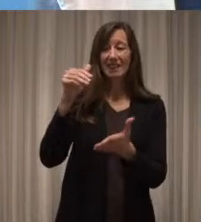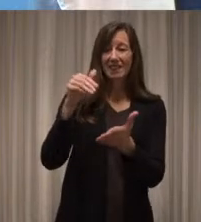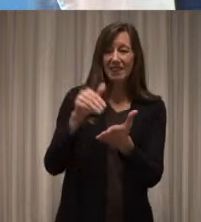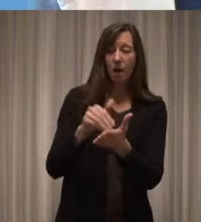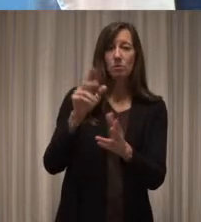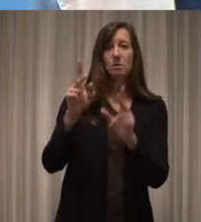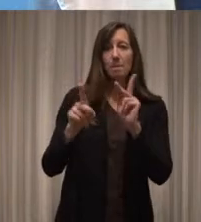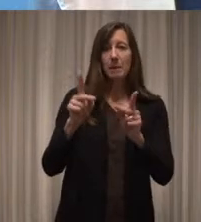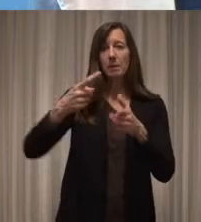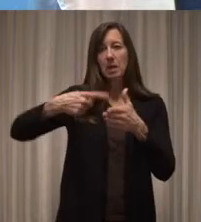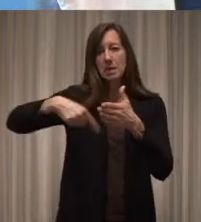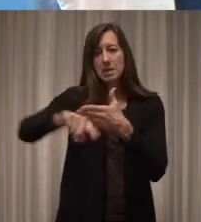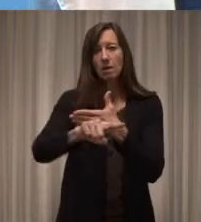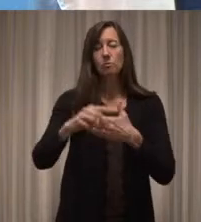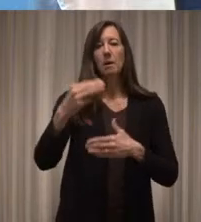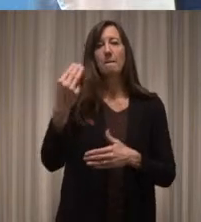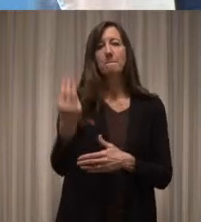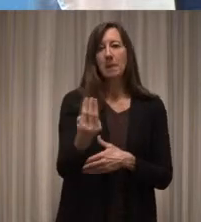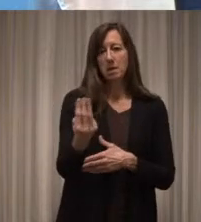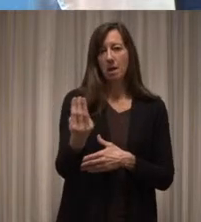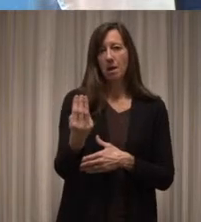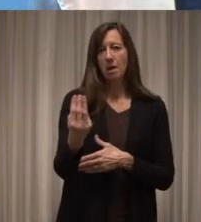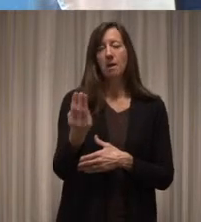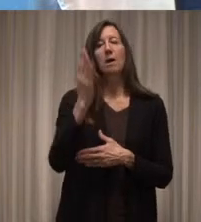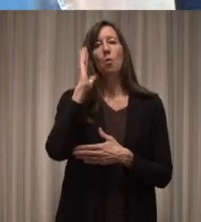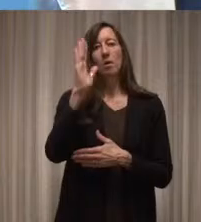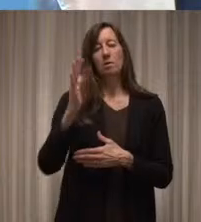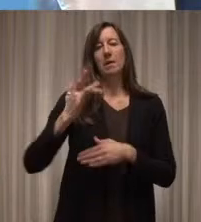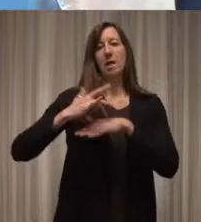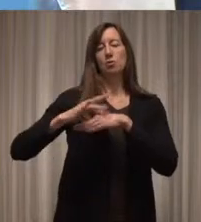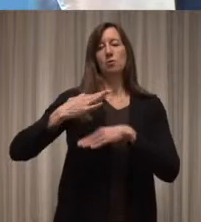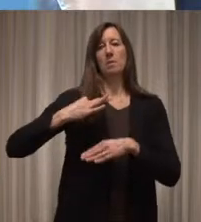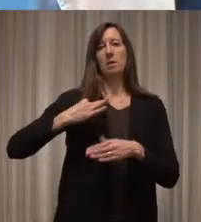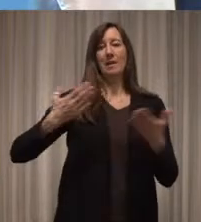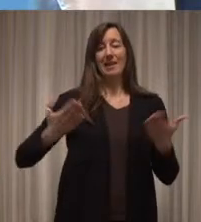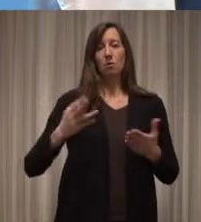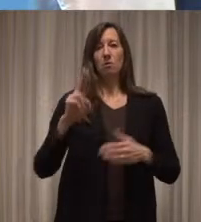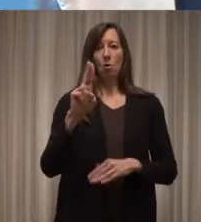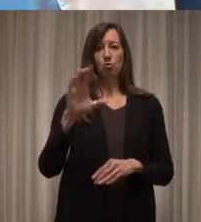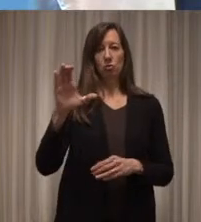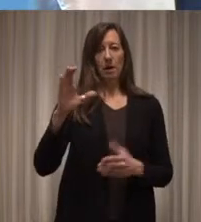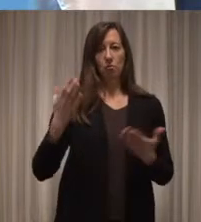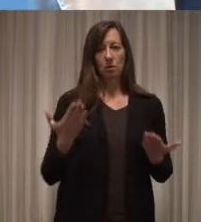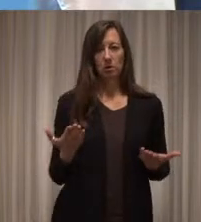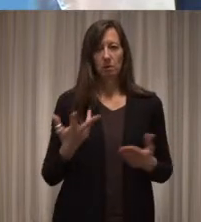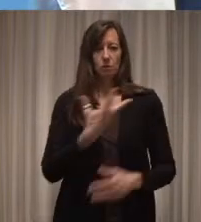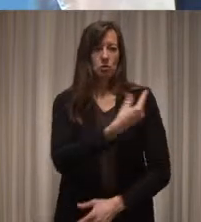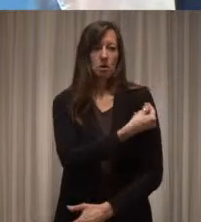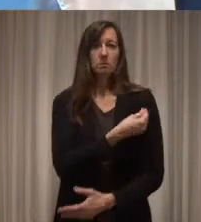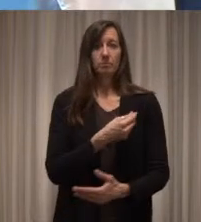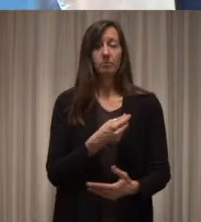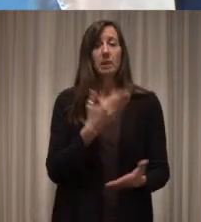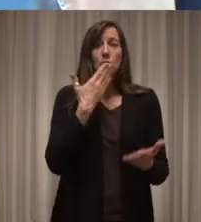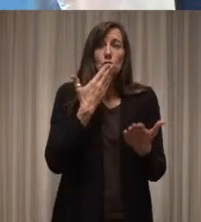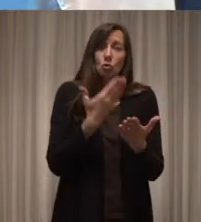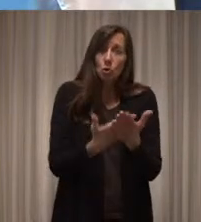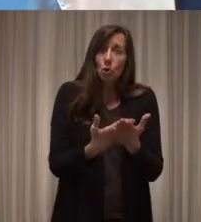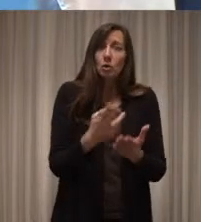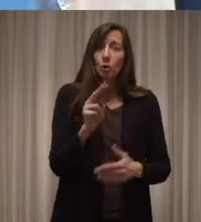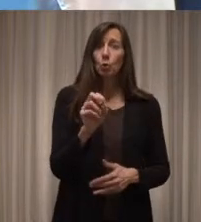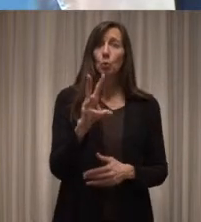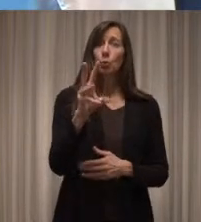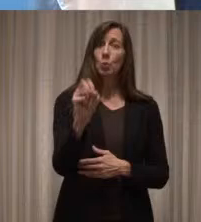that are theoretically eligible in Ulster County. Now that's good news because it means that there's a wide set of people